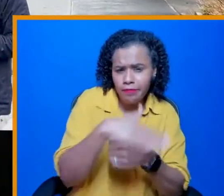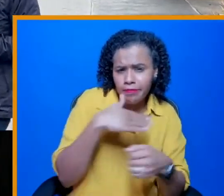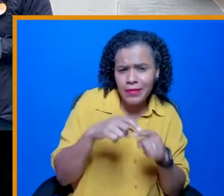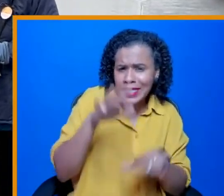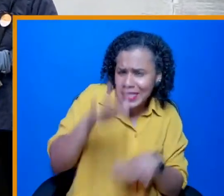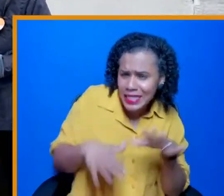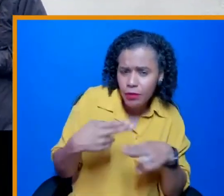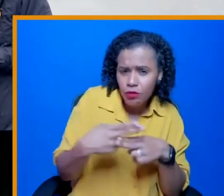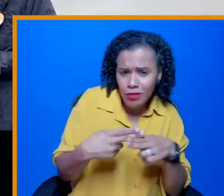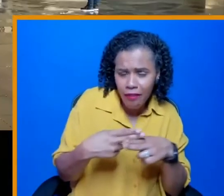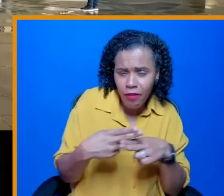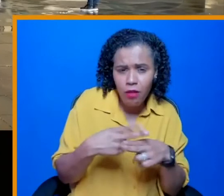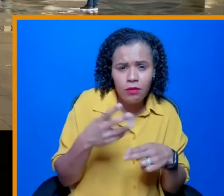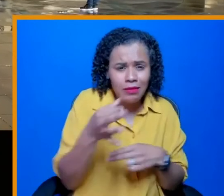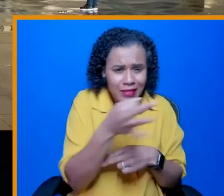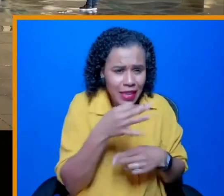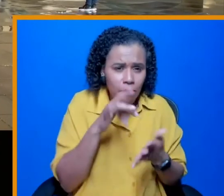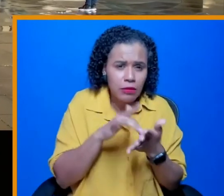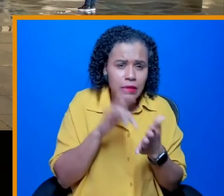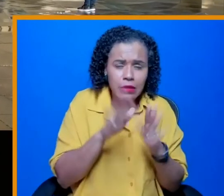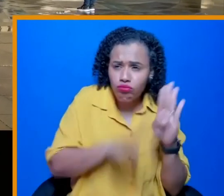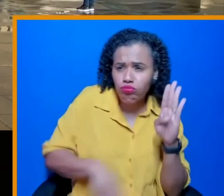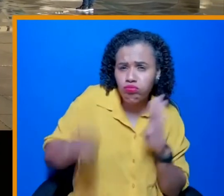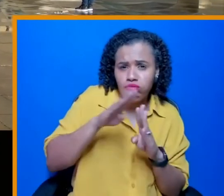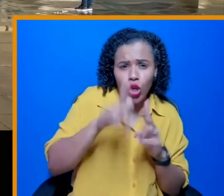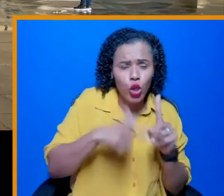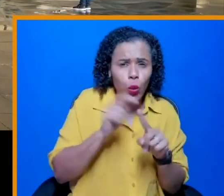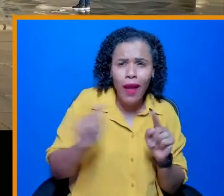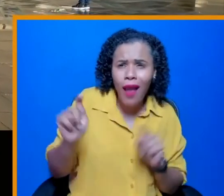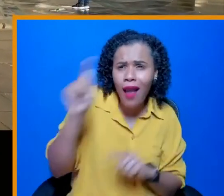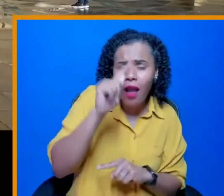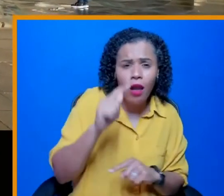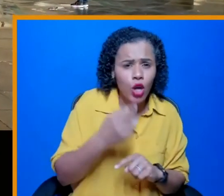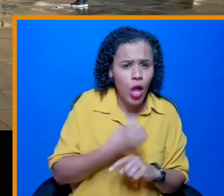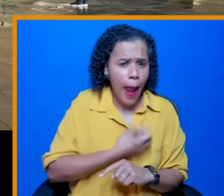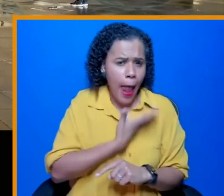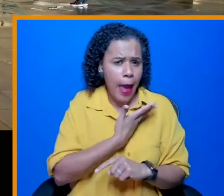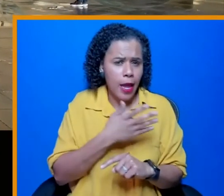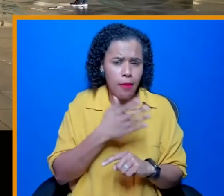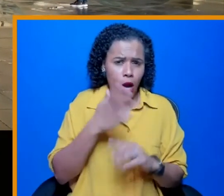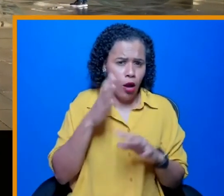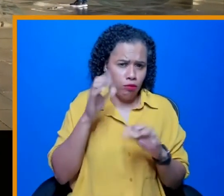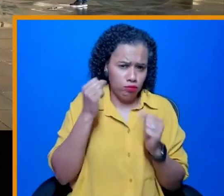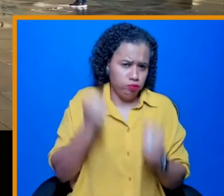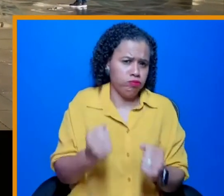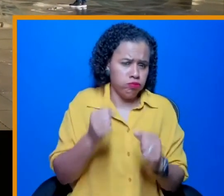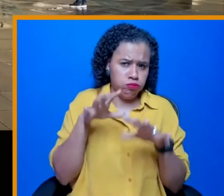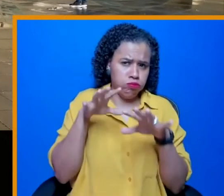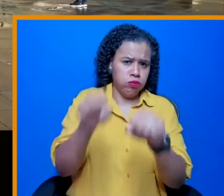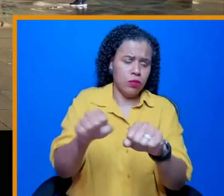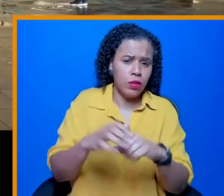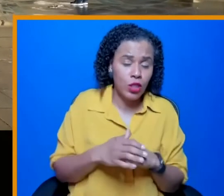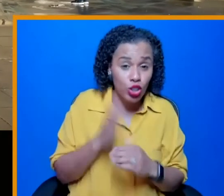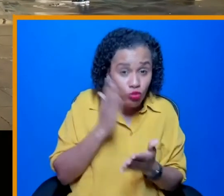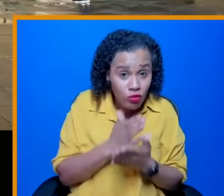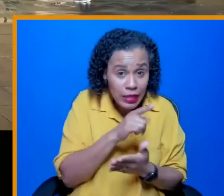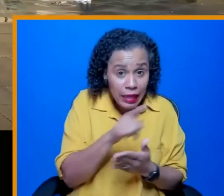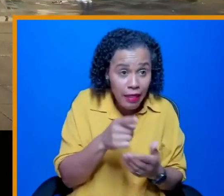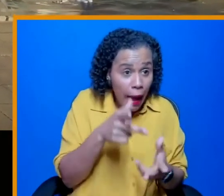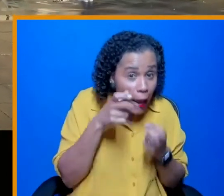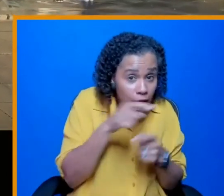and towns and cities up and down the country where the Labour Party is pretty dominant, is that they don't care what people think. They